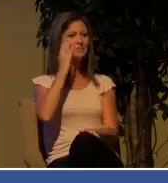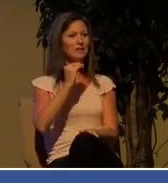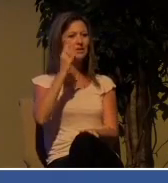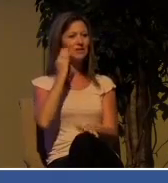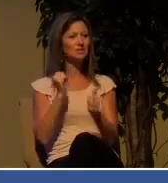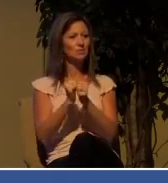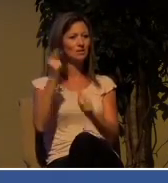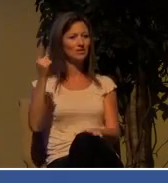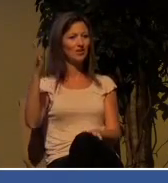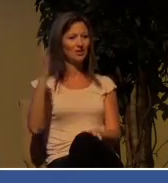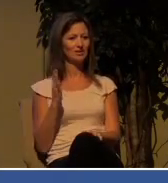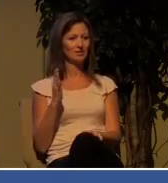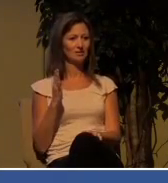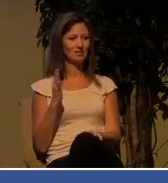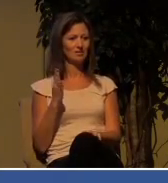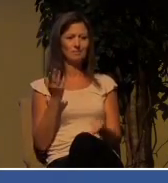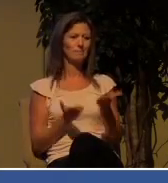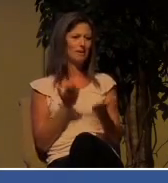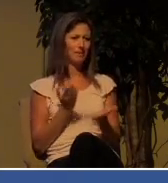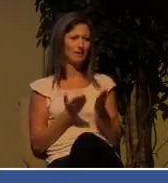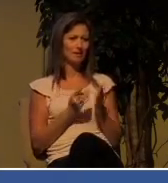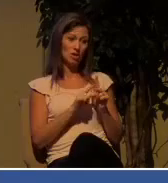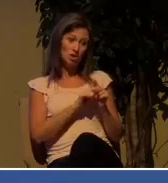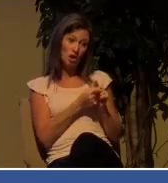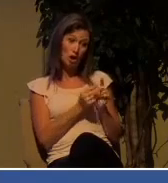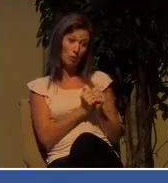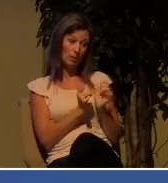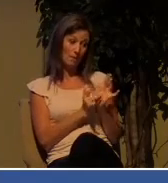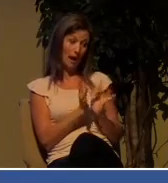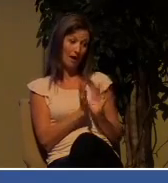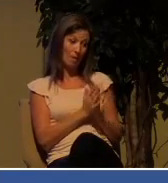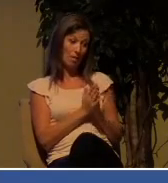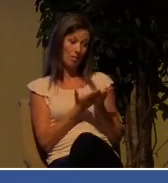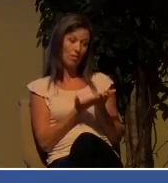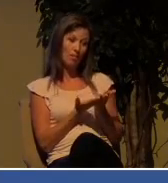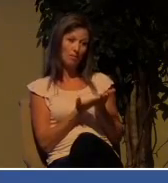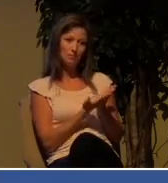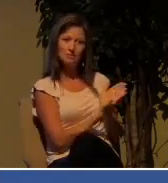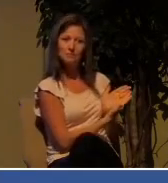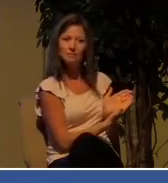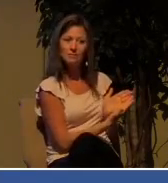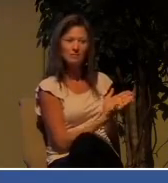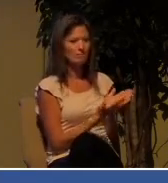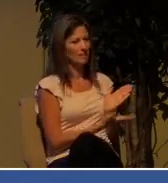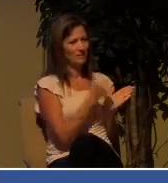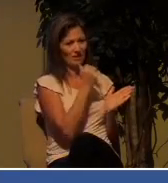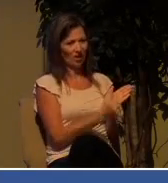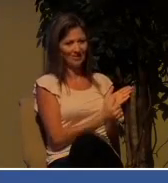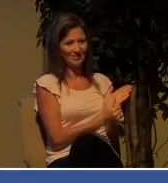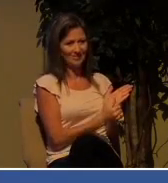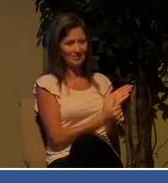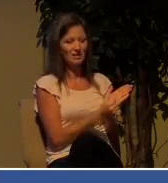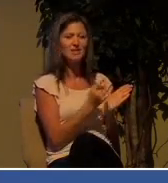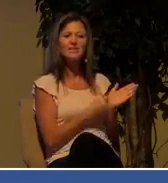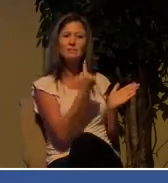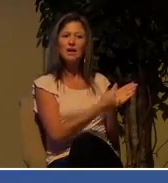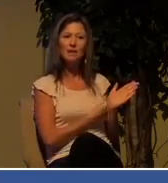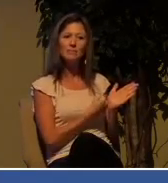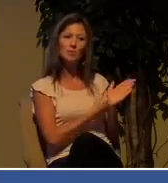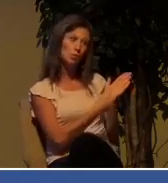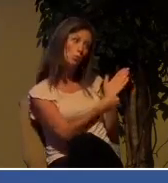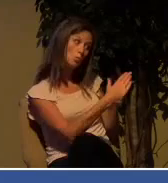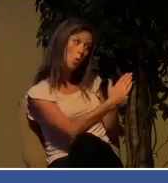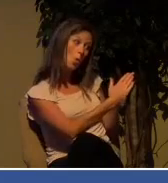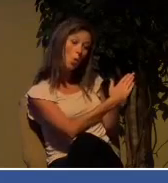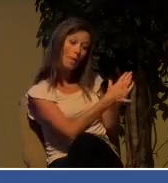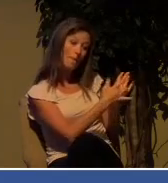It probably isn't about the Bible initially. See, when you tell people biblical facts, most of them have